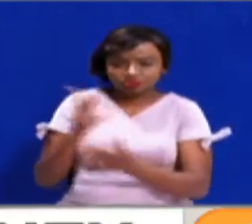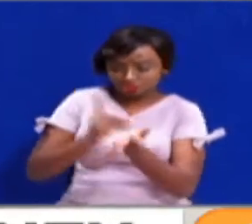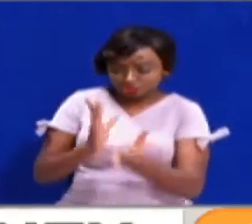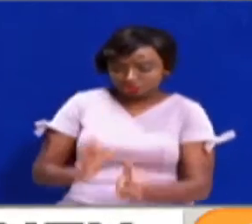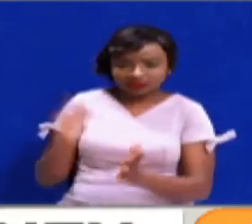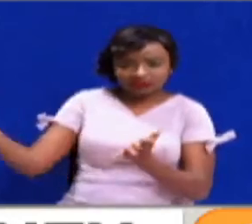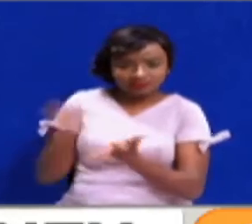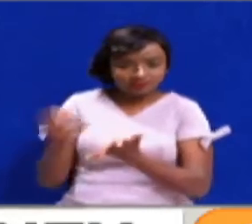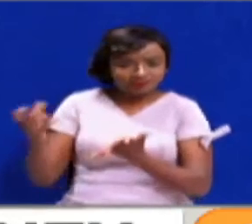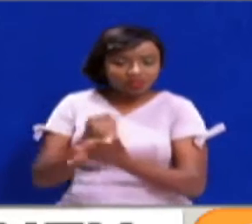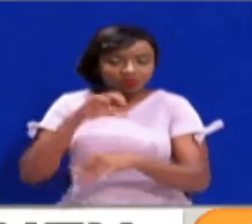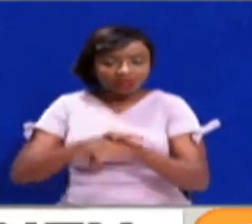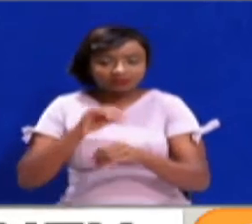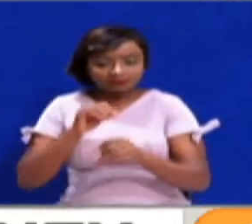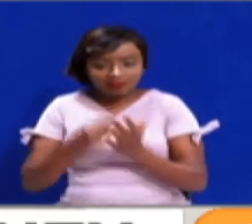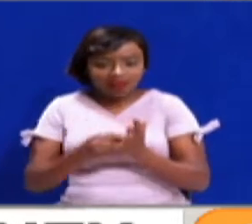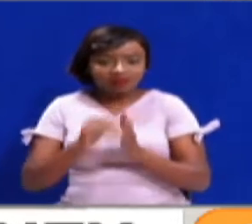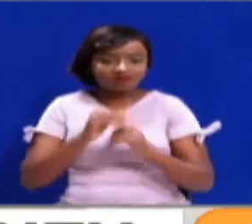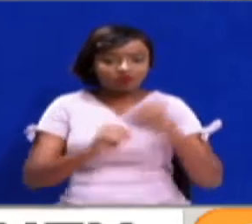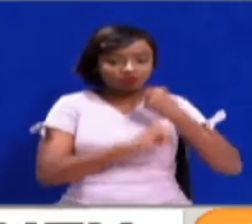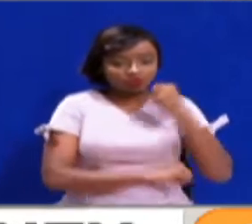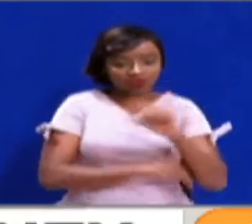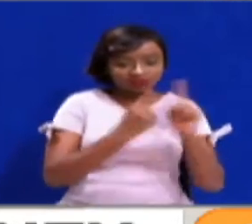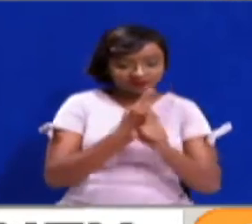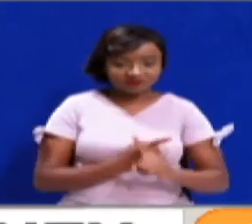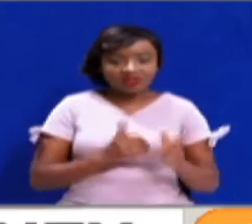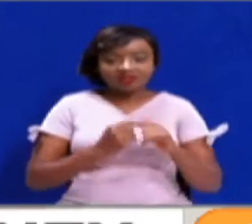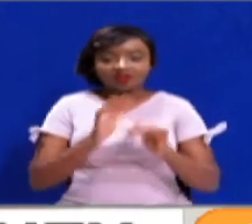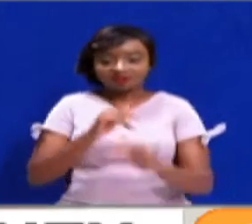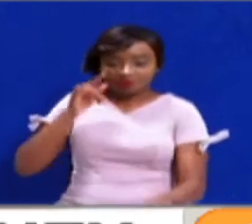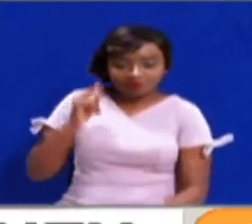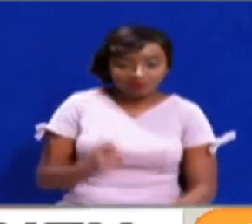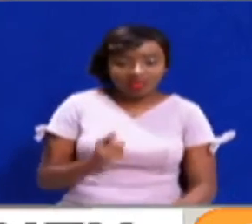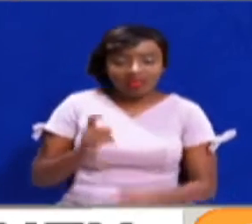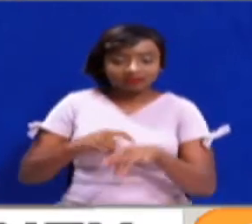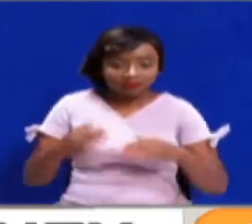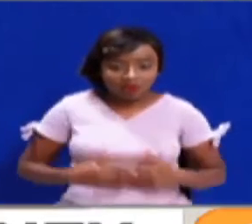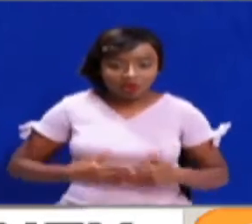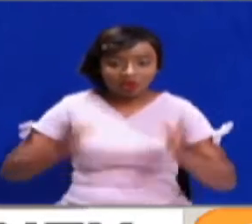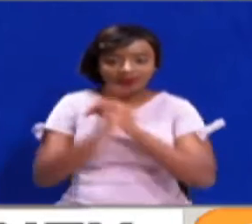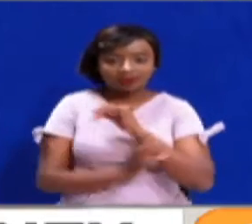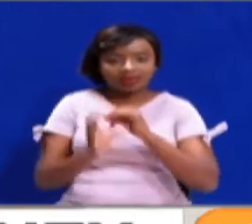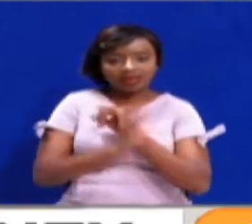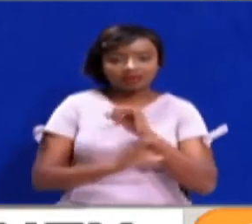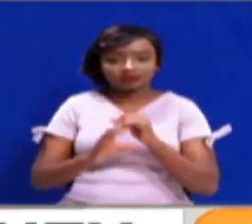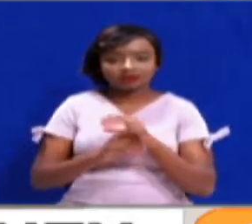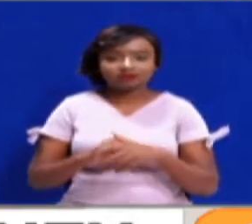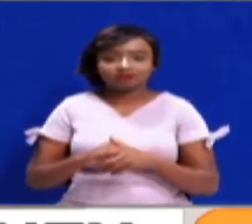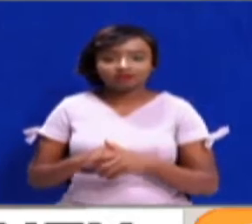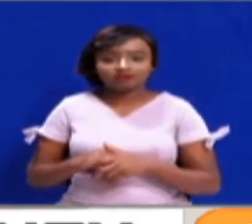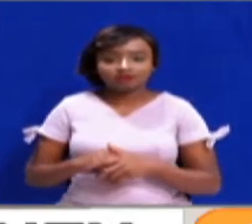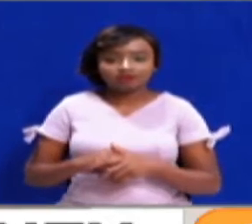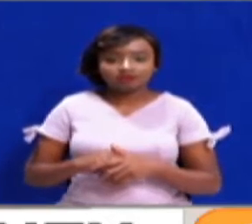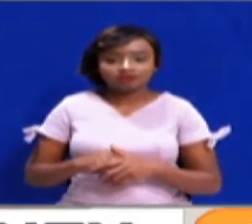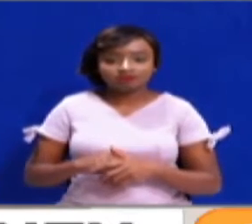doctors for which we got money from donors and the World Bank, so that once we reopened the country, so to speak, or there was